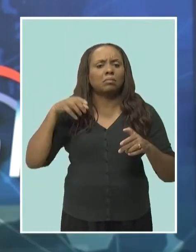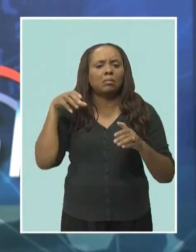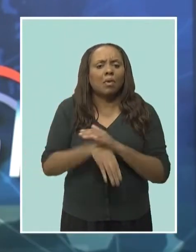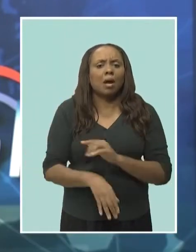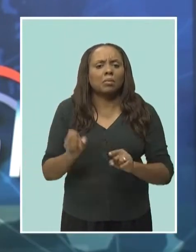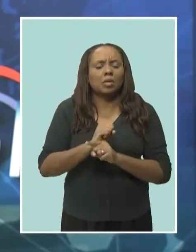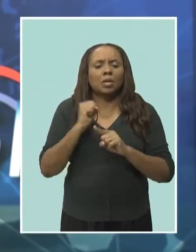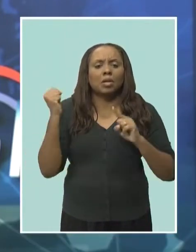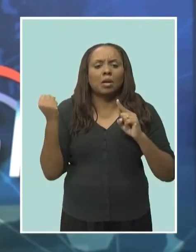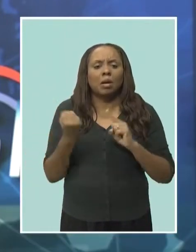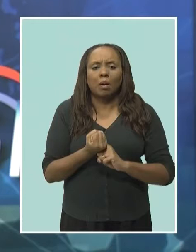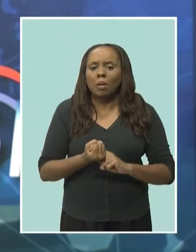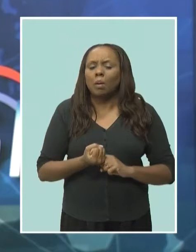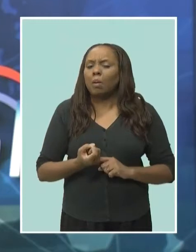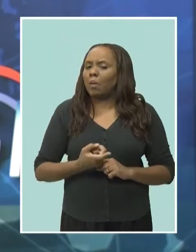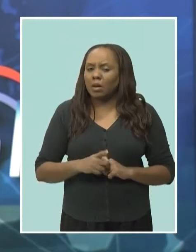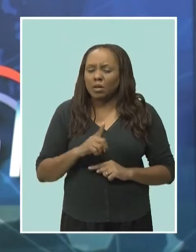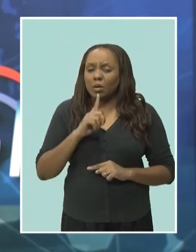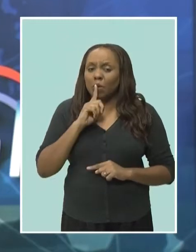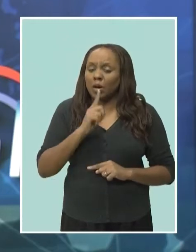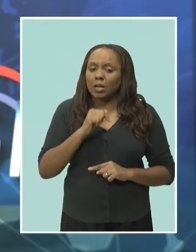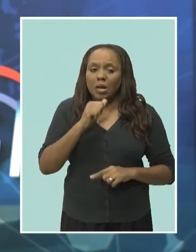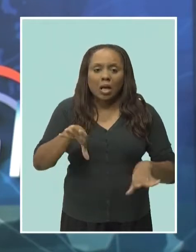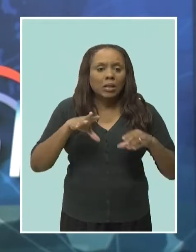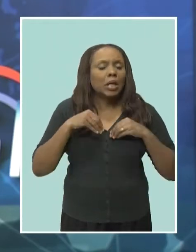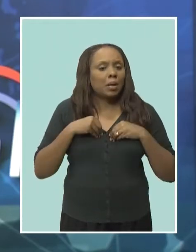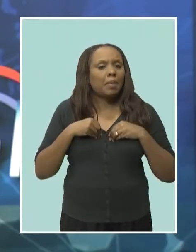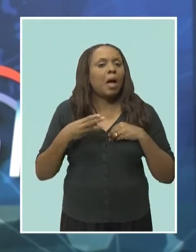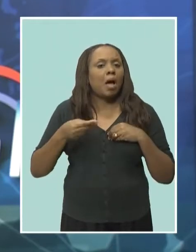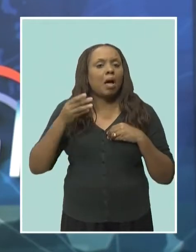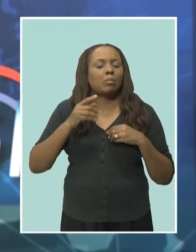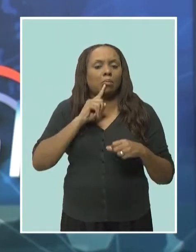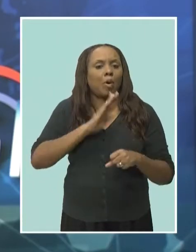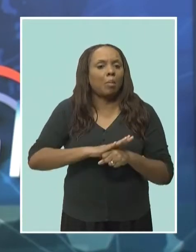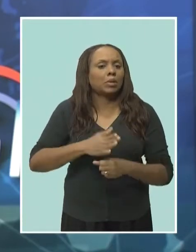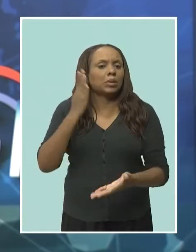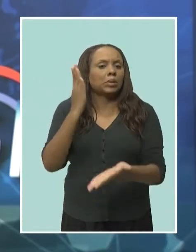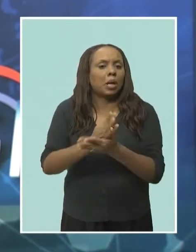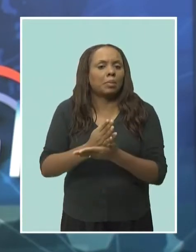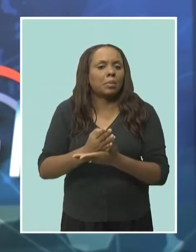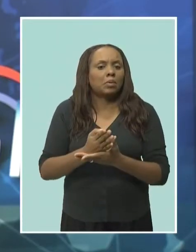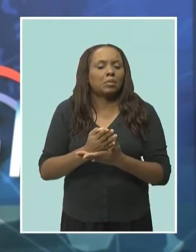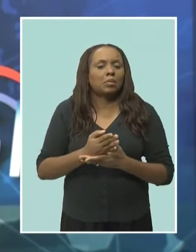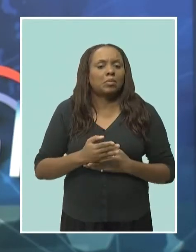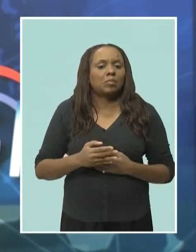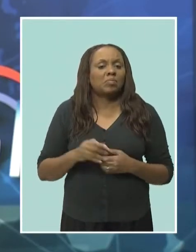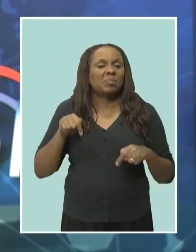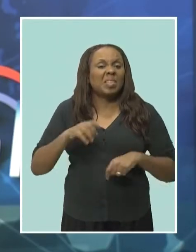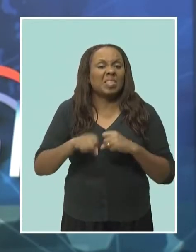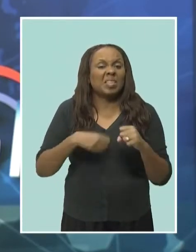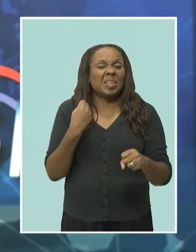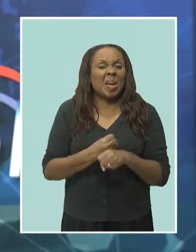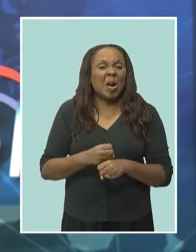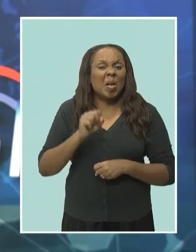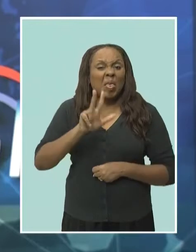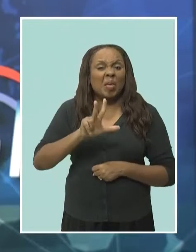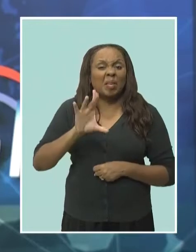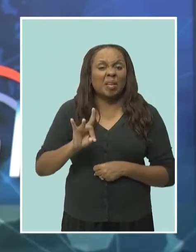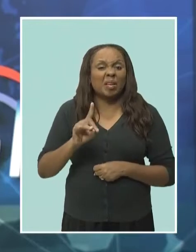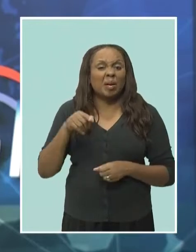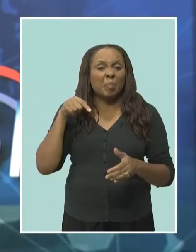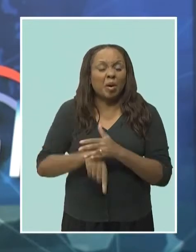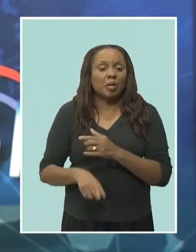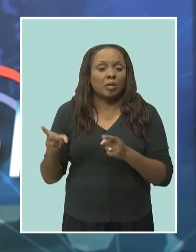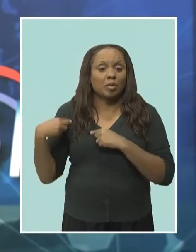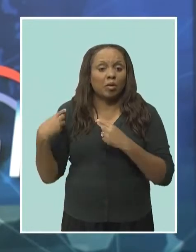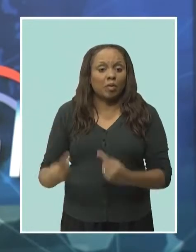as unprecedented and has pledged to arrest it. There have been 38 murders for 2022, with 29 being